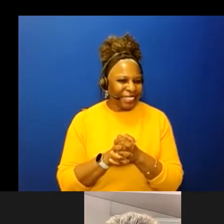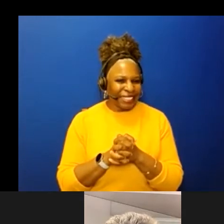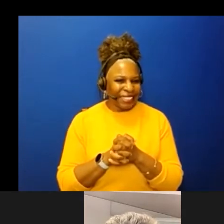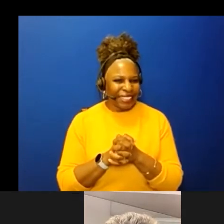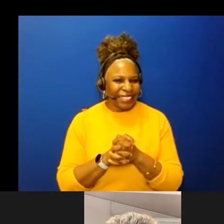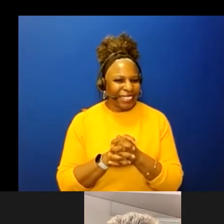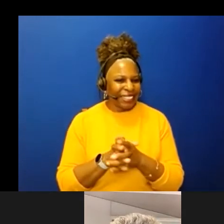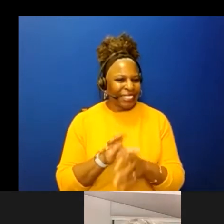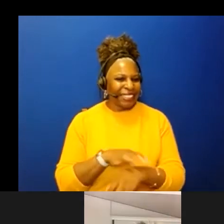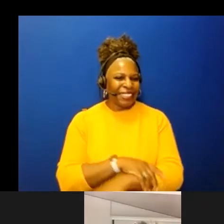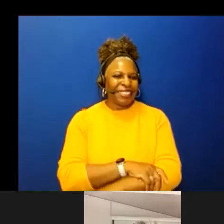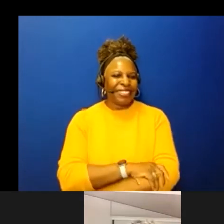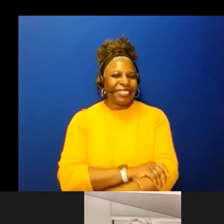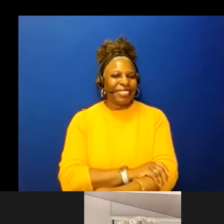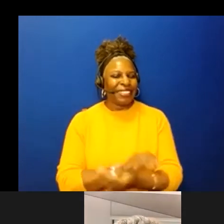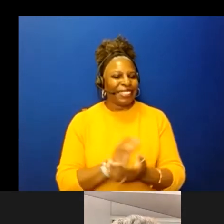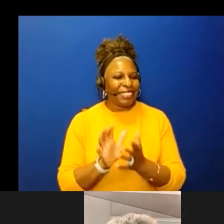apologize.